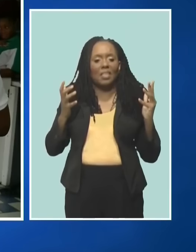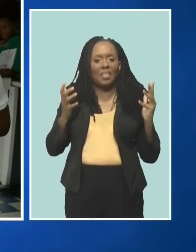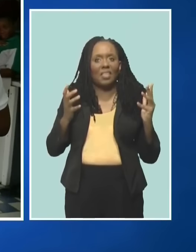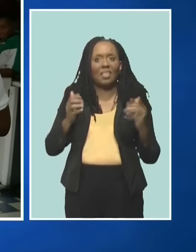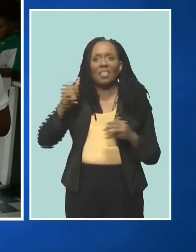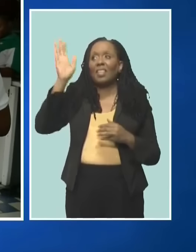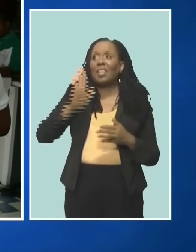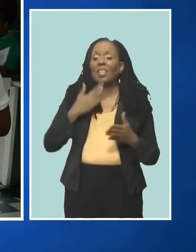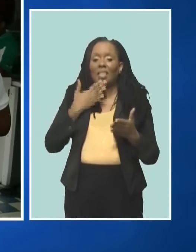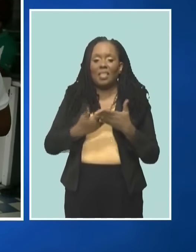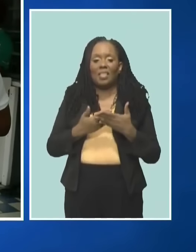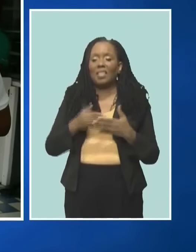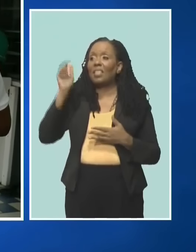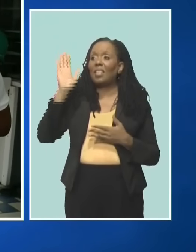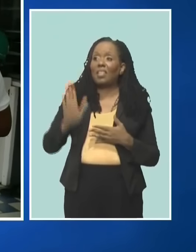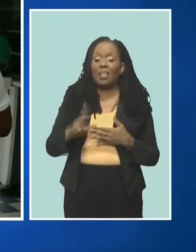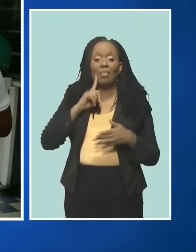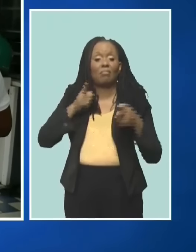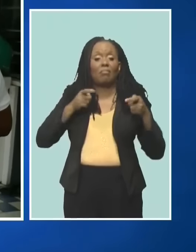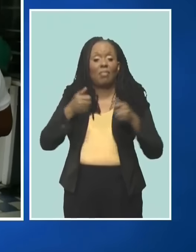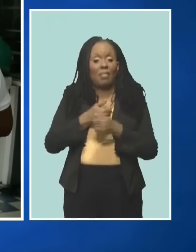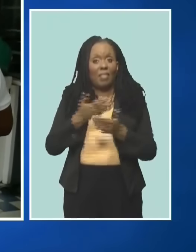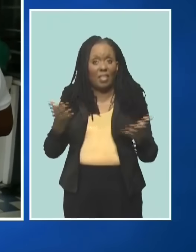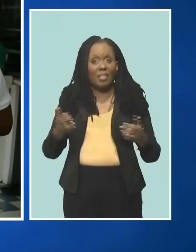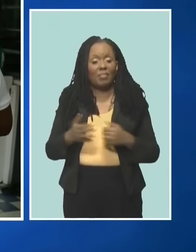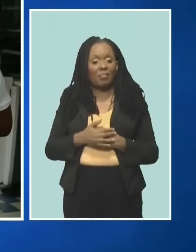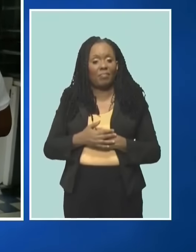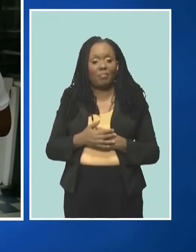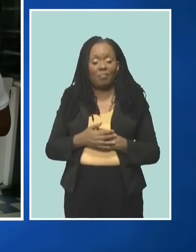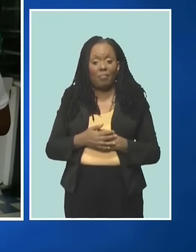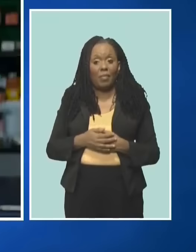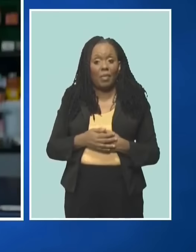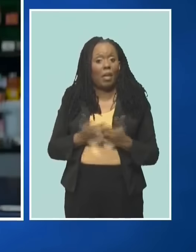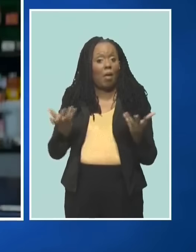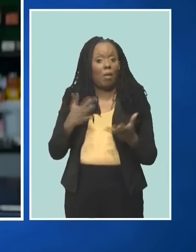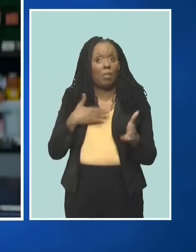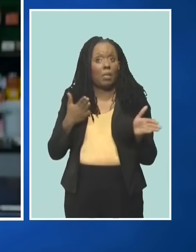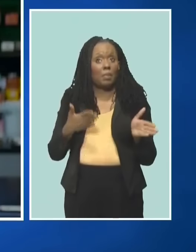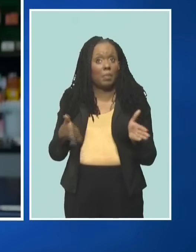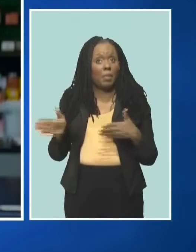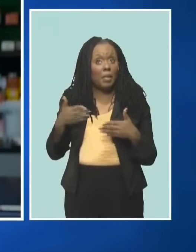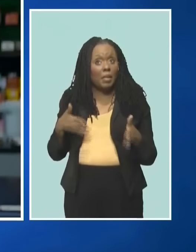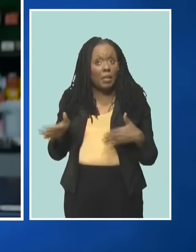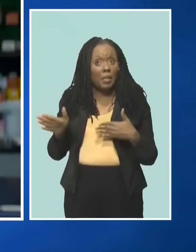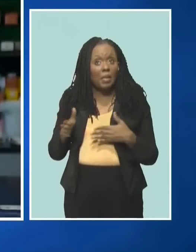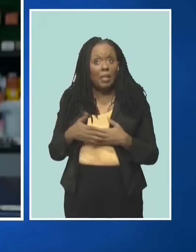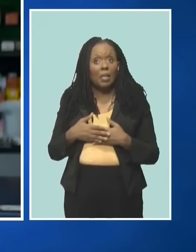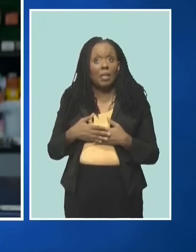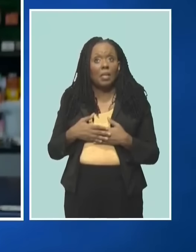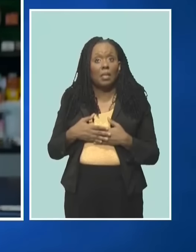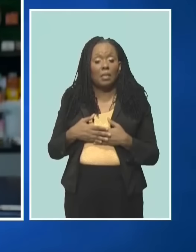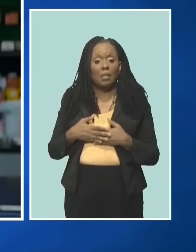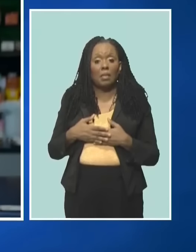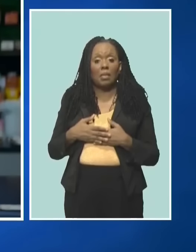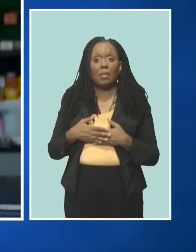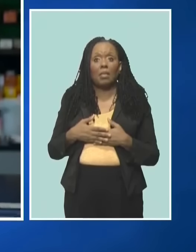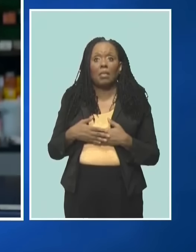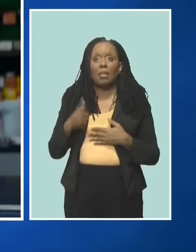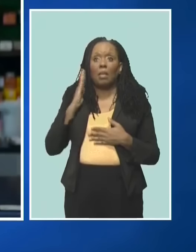God is good. He's in the midst of everything. My plans is to clear some debts. For sure, I'll be taking